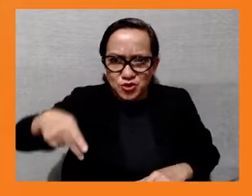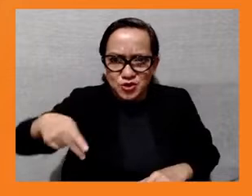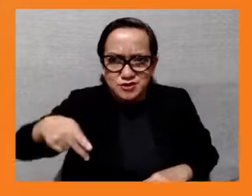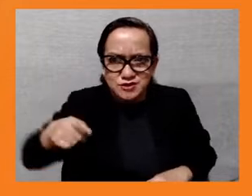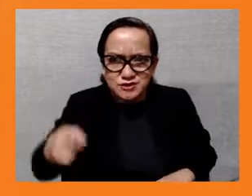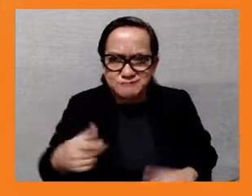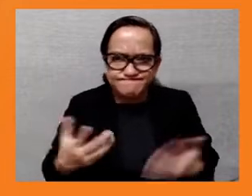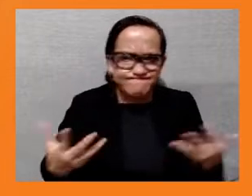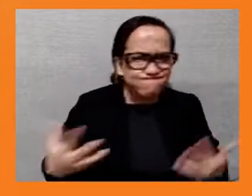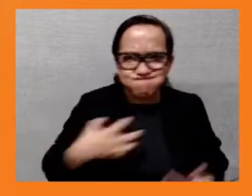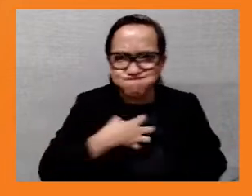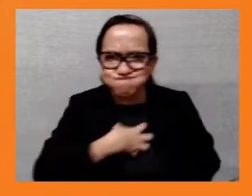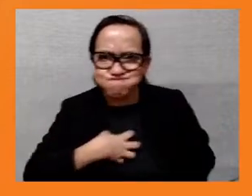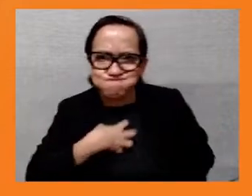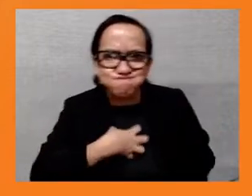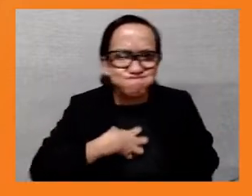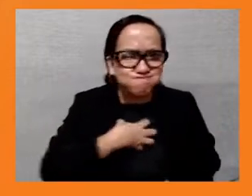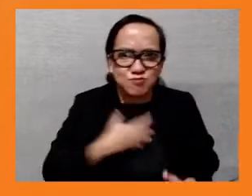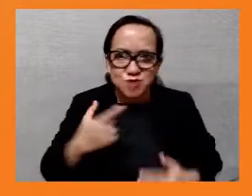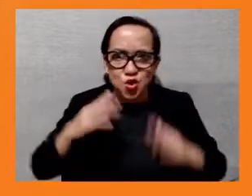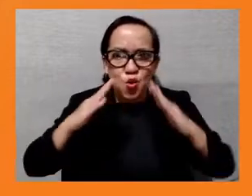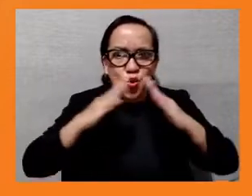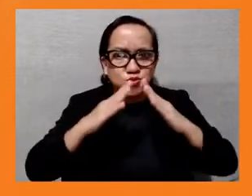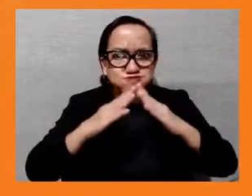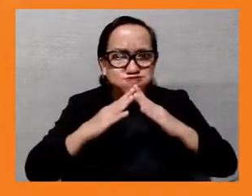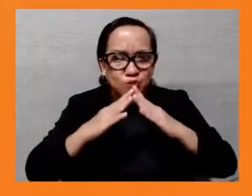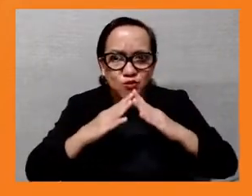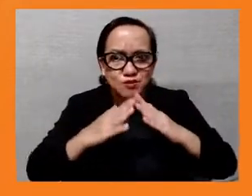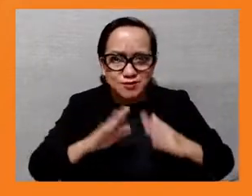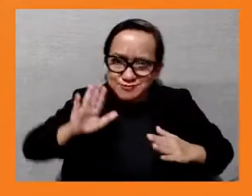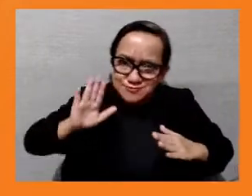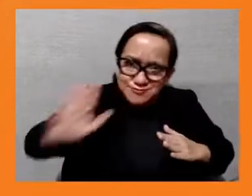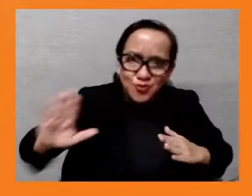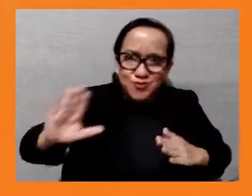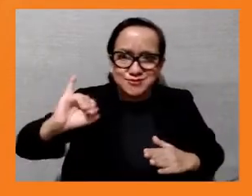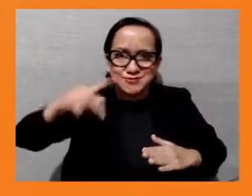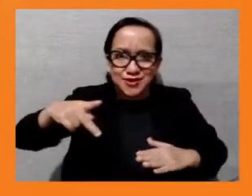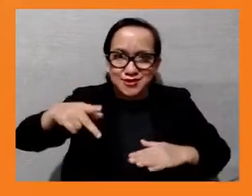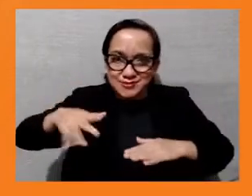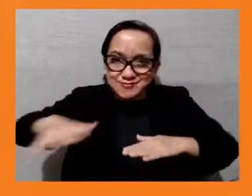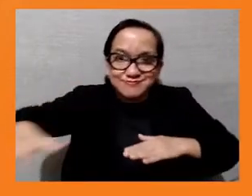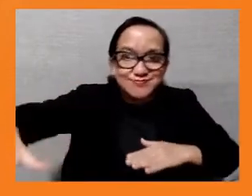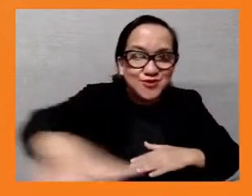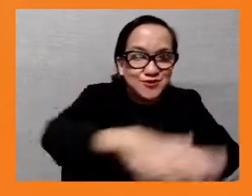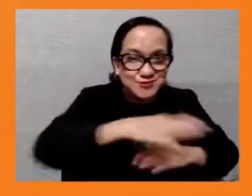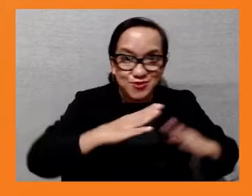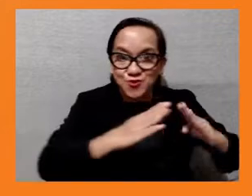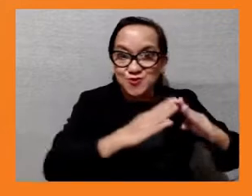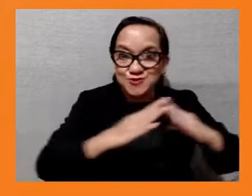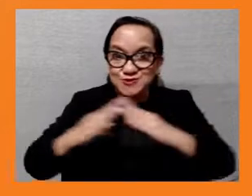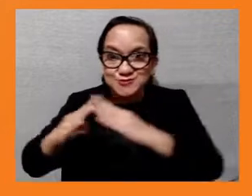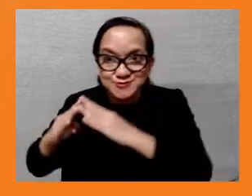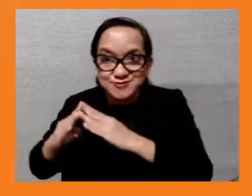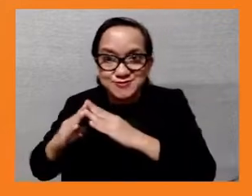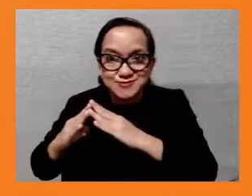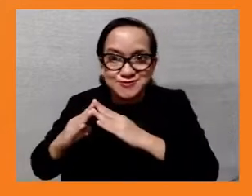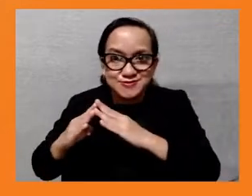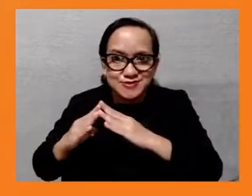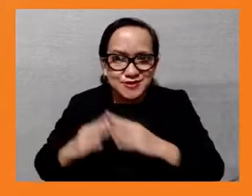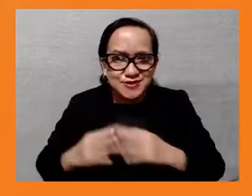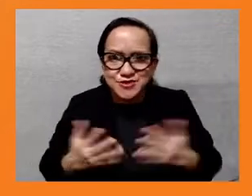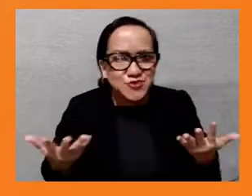was formally embraced by the Asian Development Bank. And yet today,